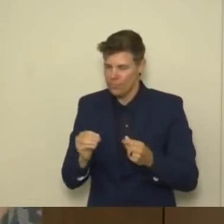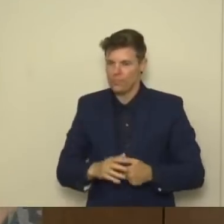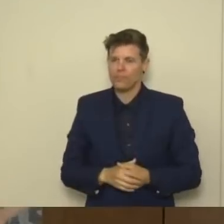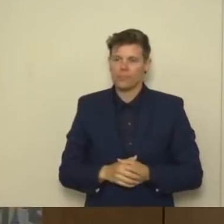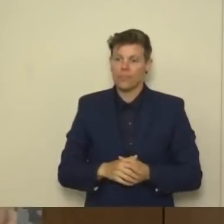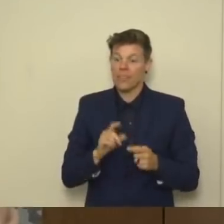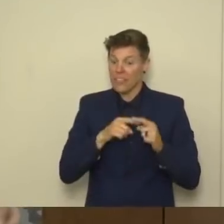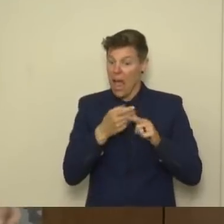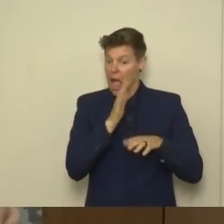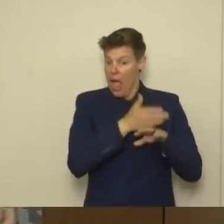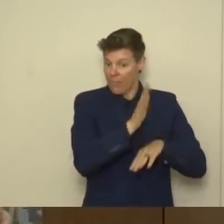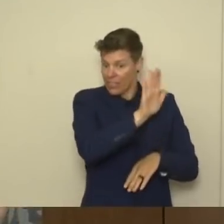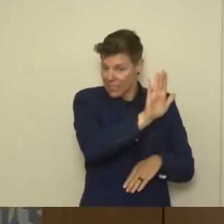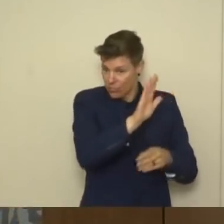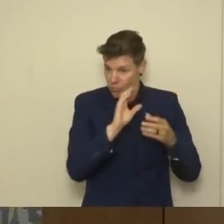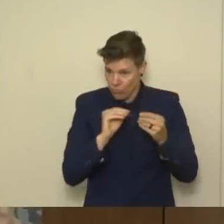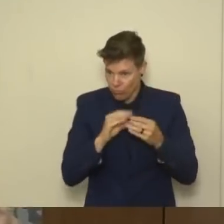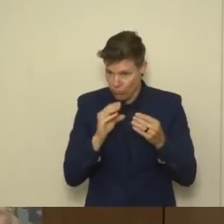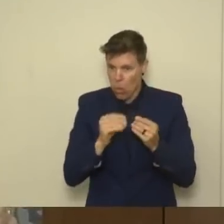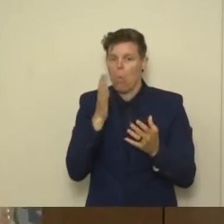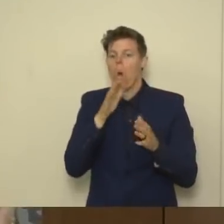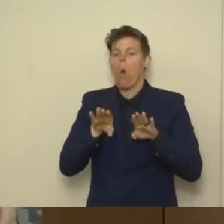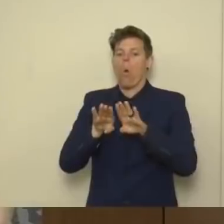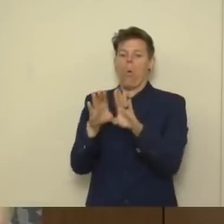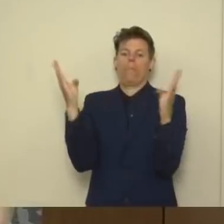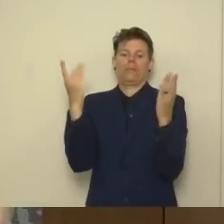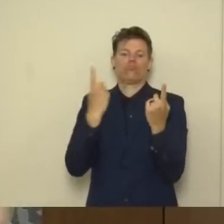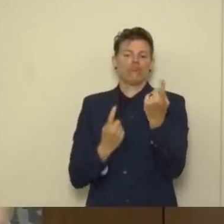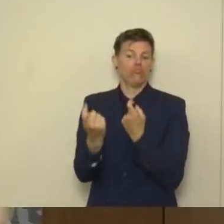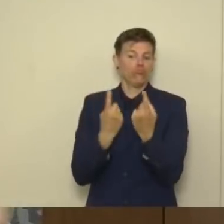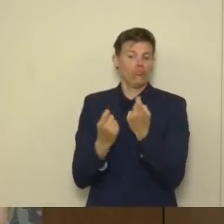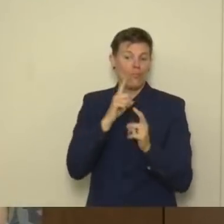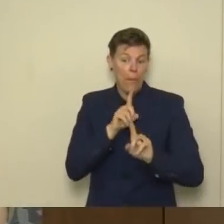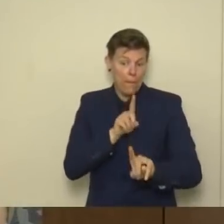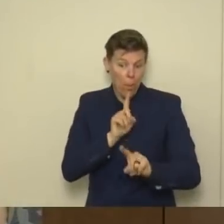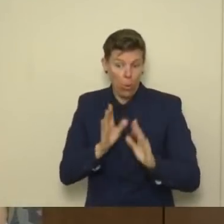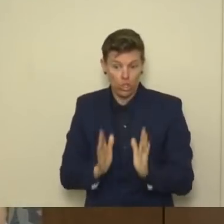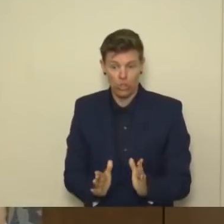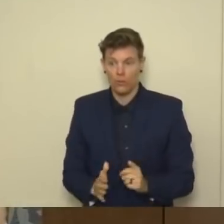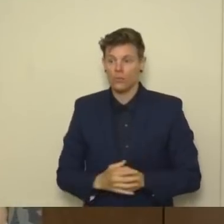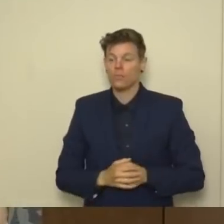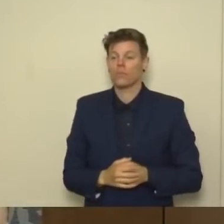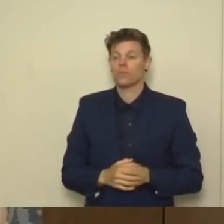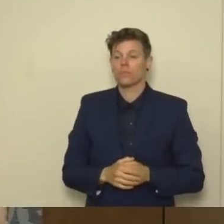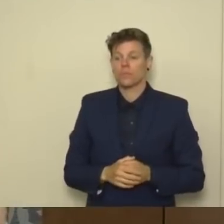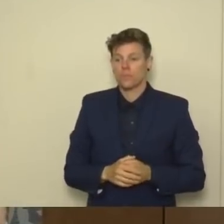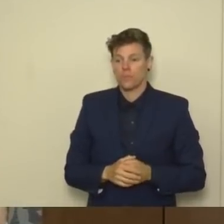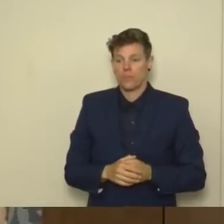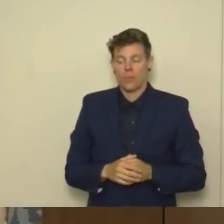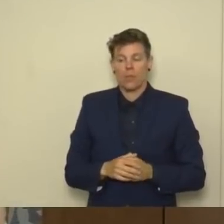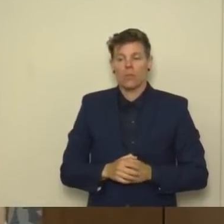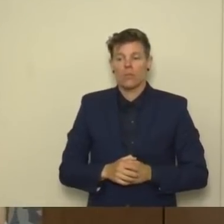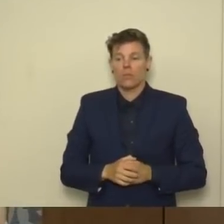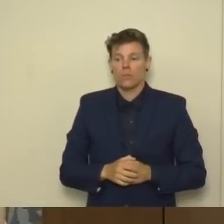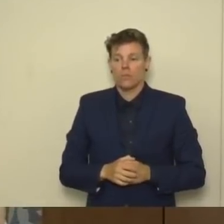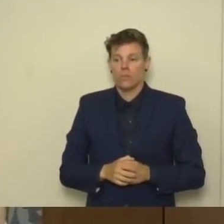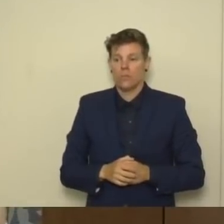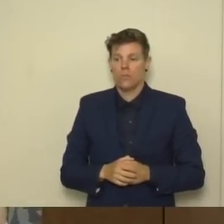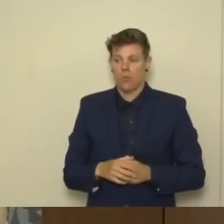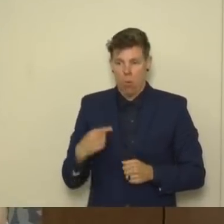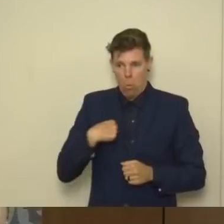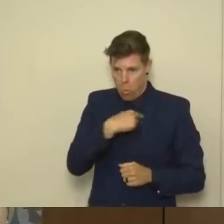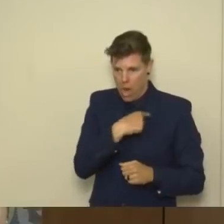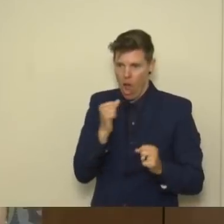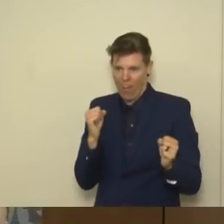questions, Trip, is that we're fighting and your congressional delegation is fighting for you. We expect Congress to do their job and